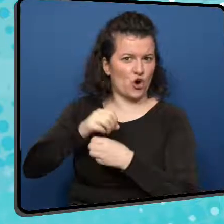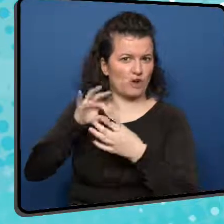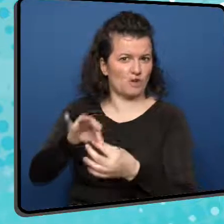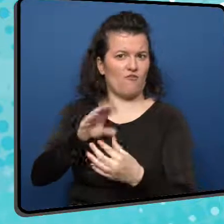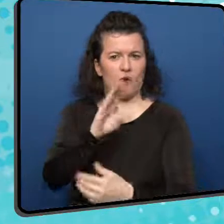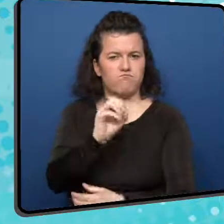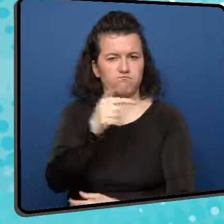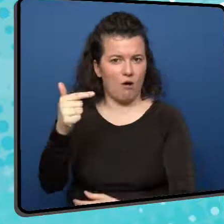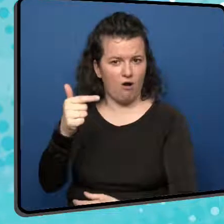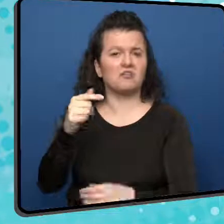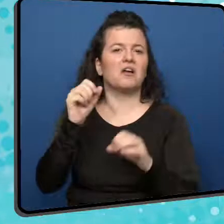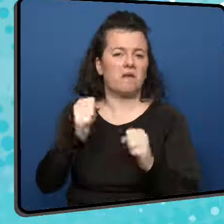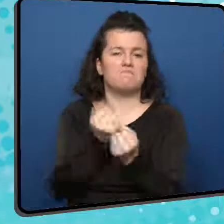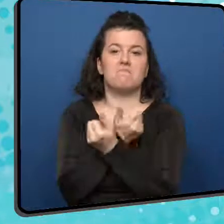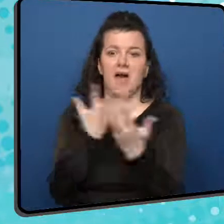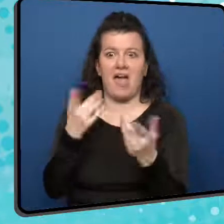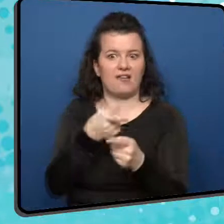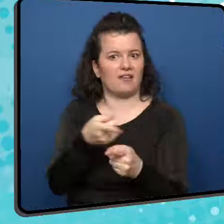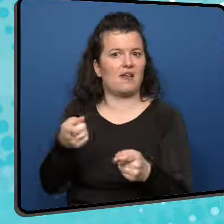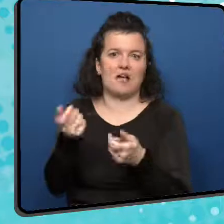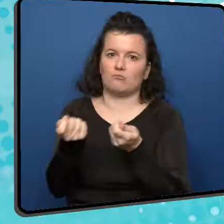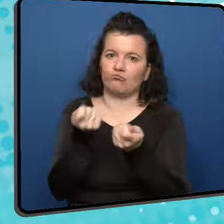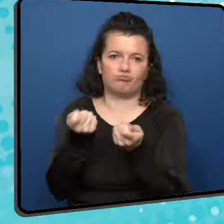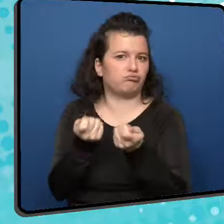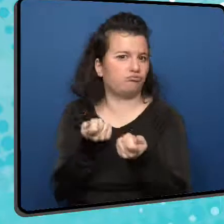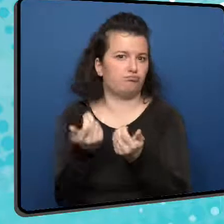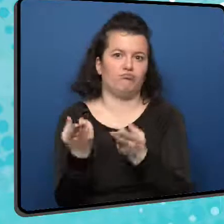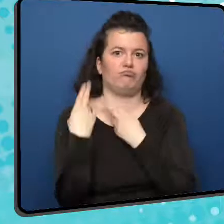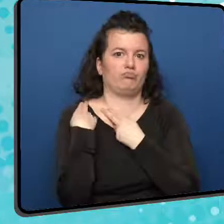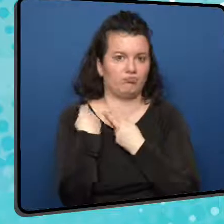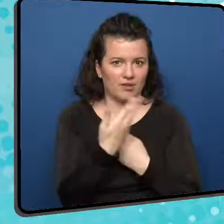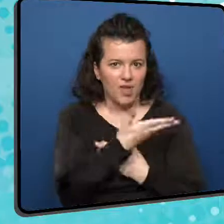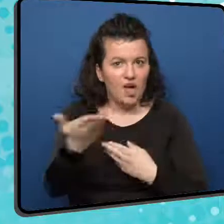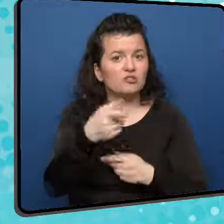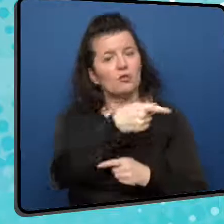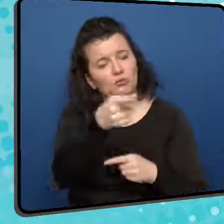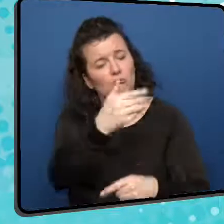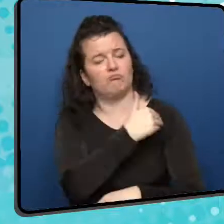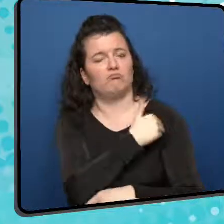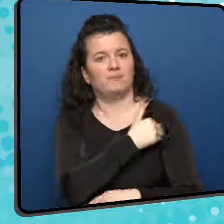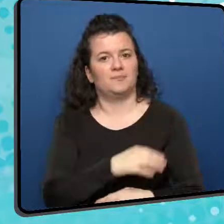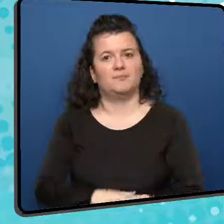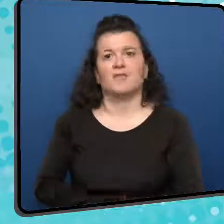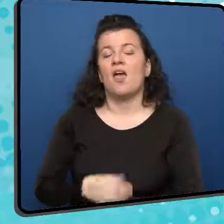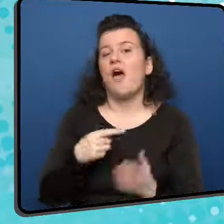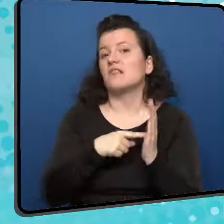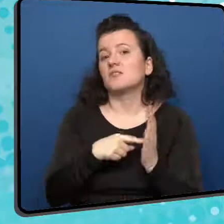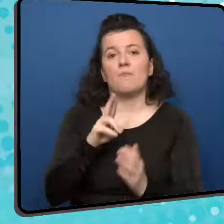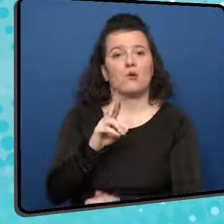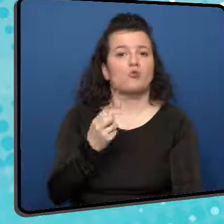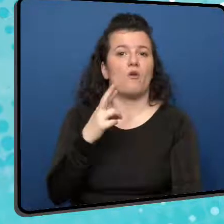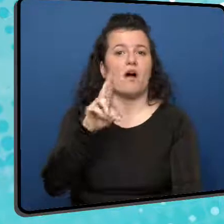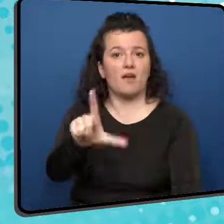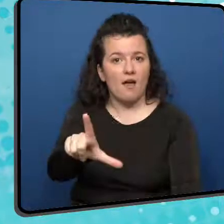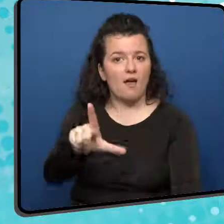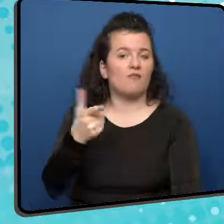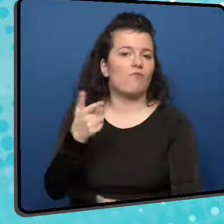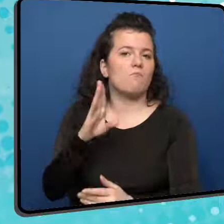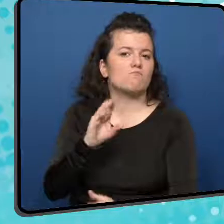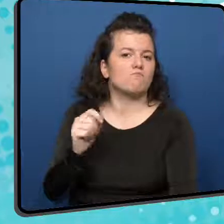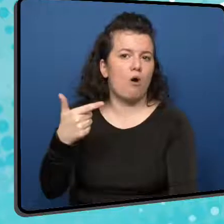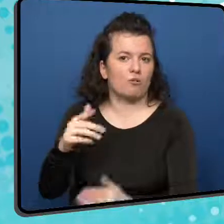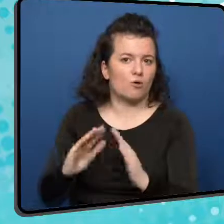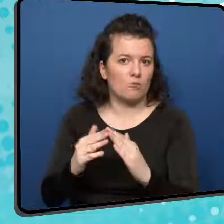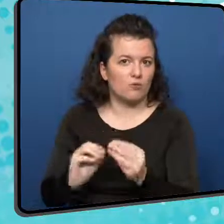which needs to be looked after. So the URL for the Bot Builder community project is GitHub